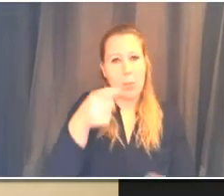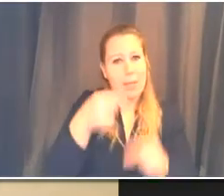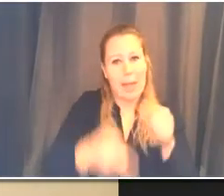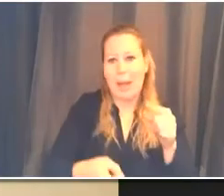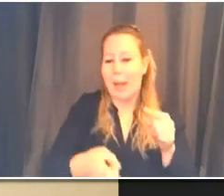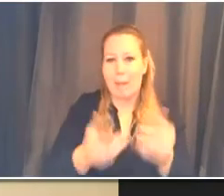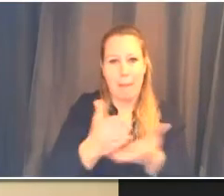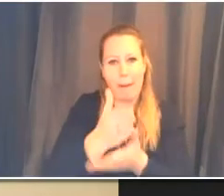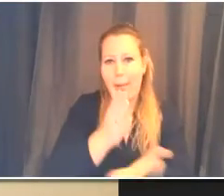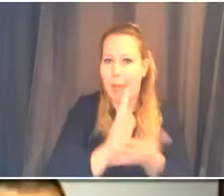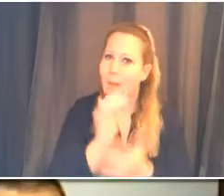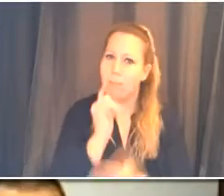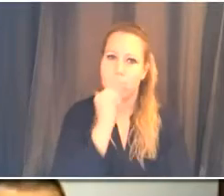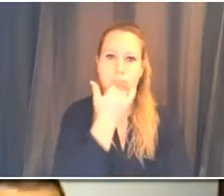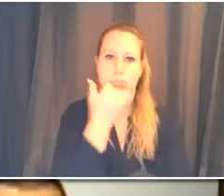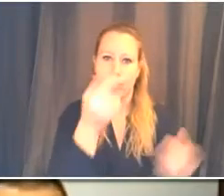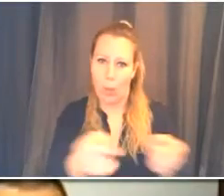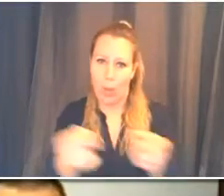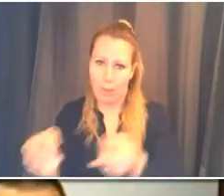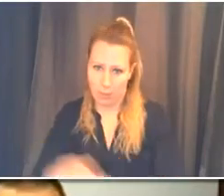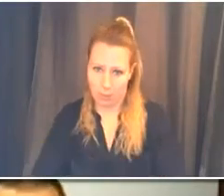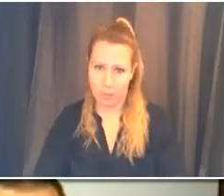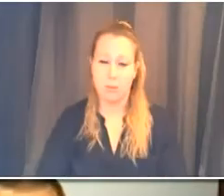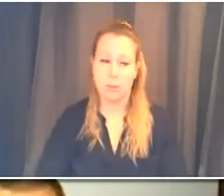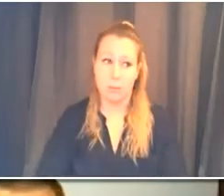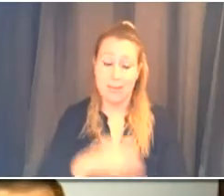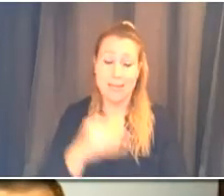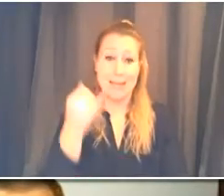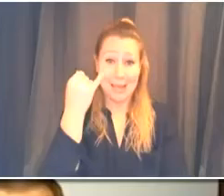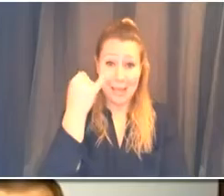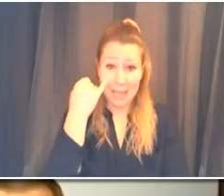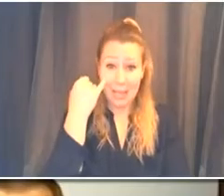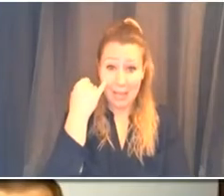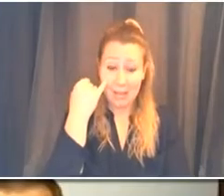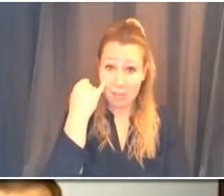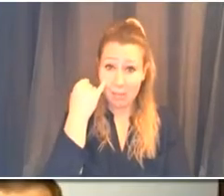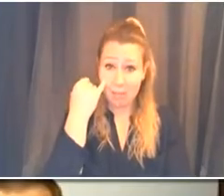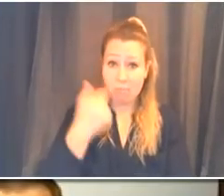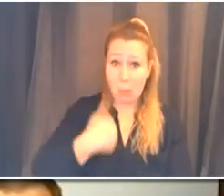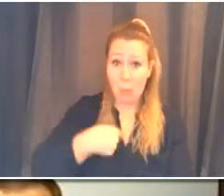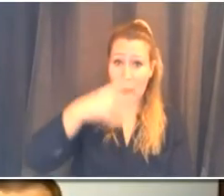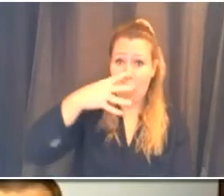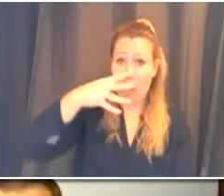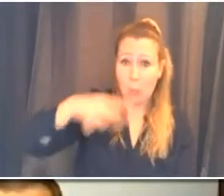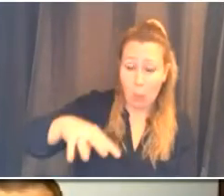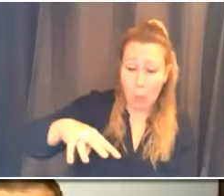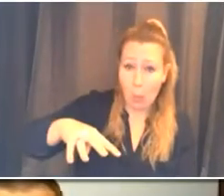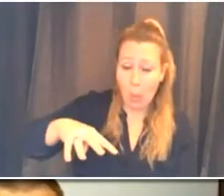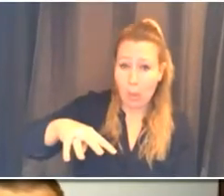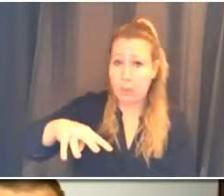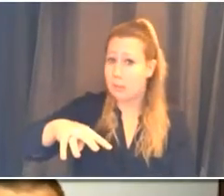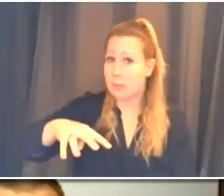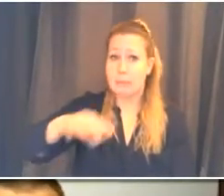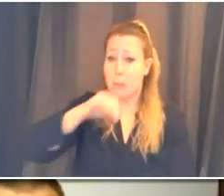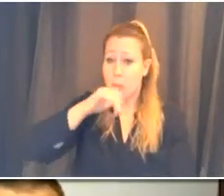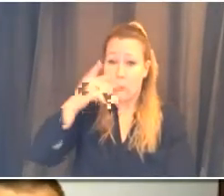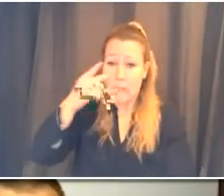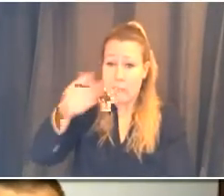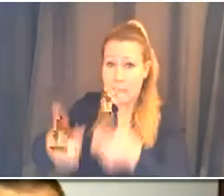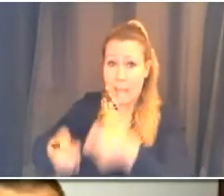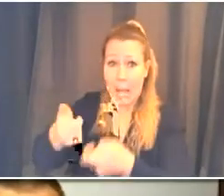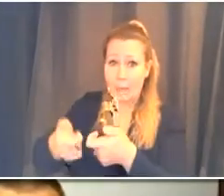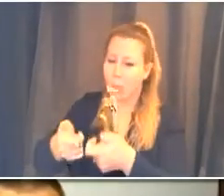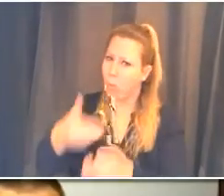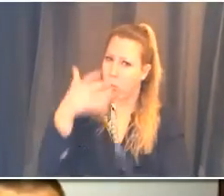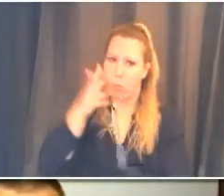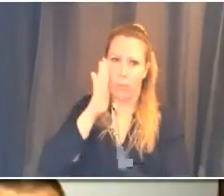answer is no this is up and running no I don't want to do a slip shot half you know what job I want to do it correctly from the